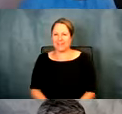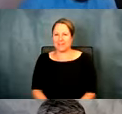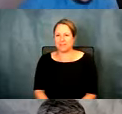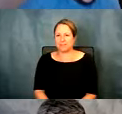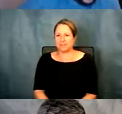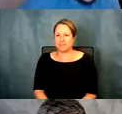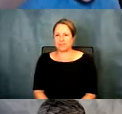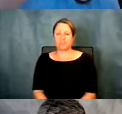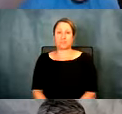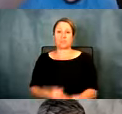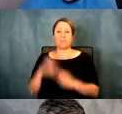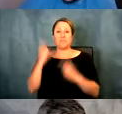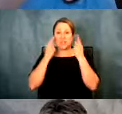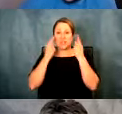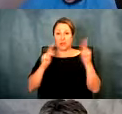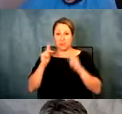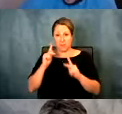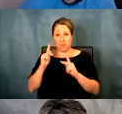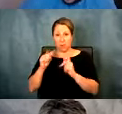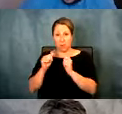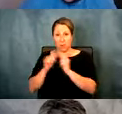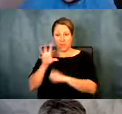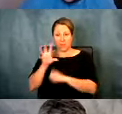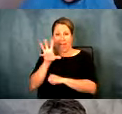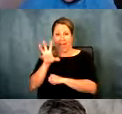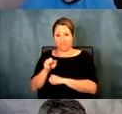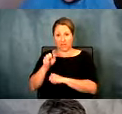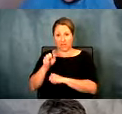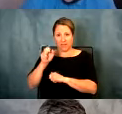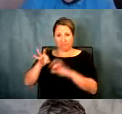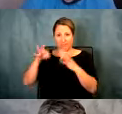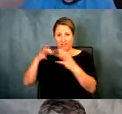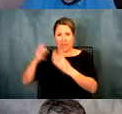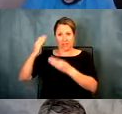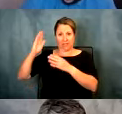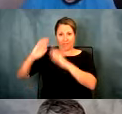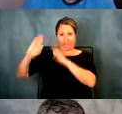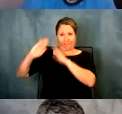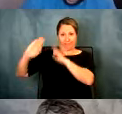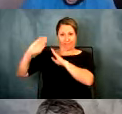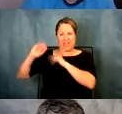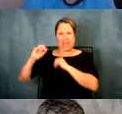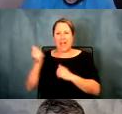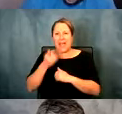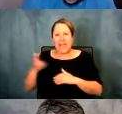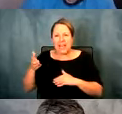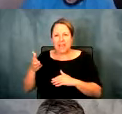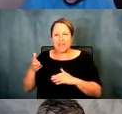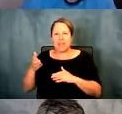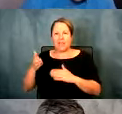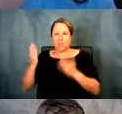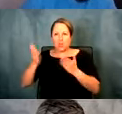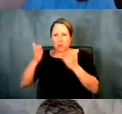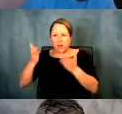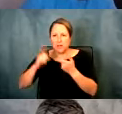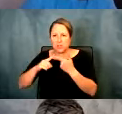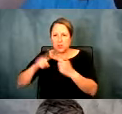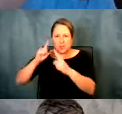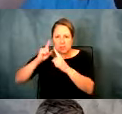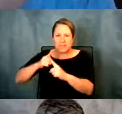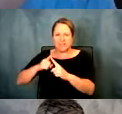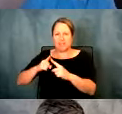at people of African descent, are there any things that you would recommend to amplify or to educate? Are there